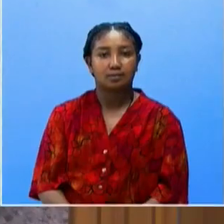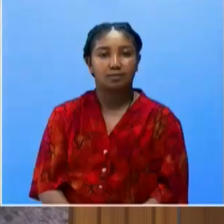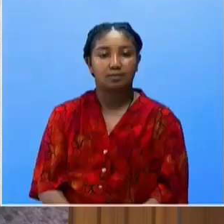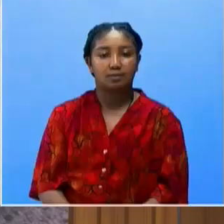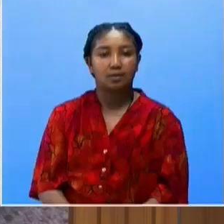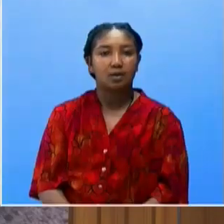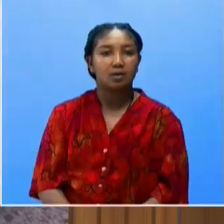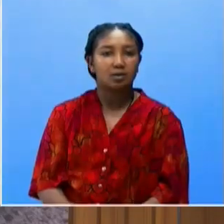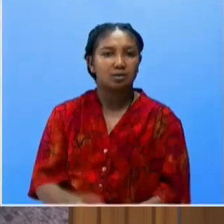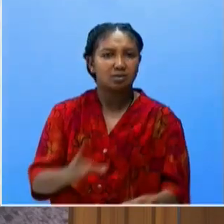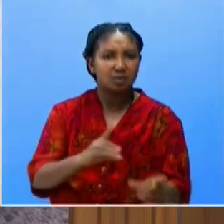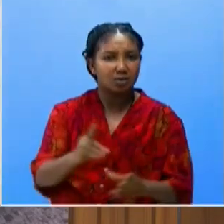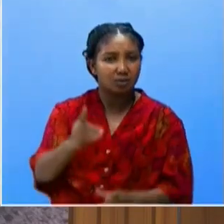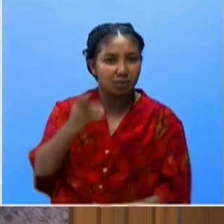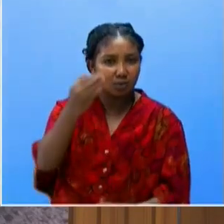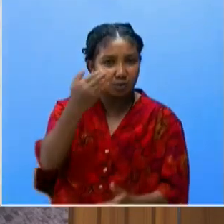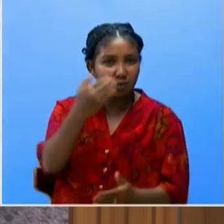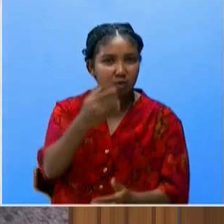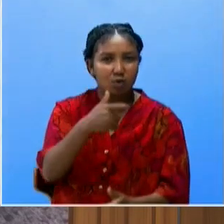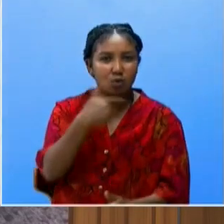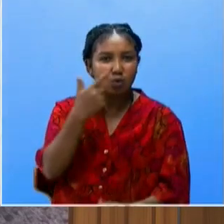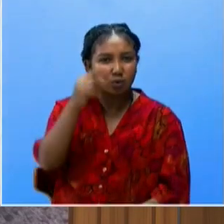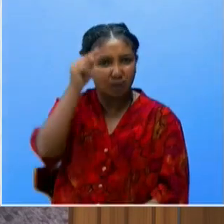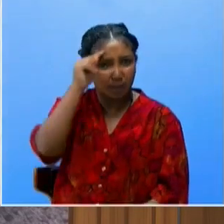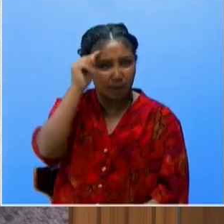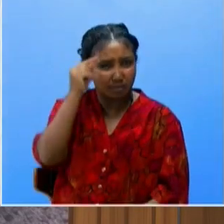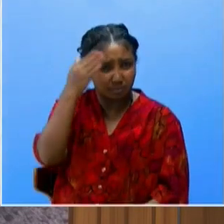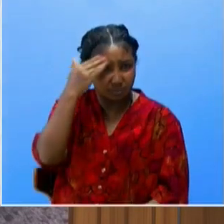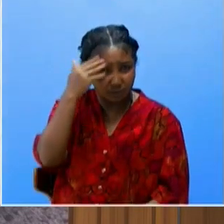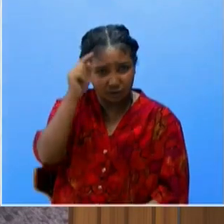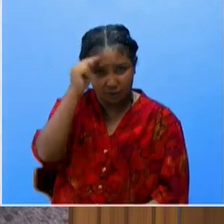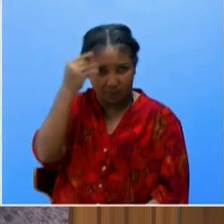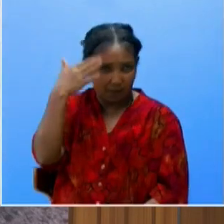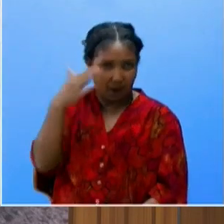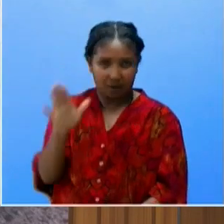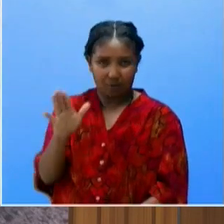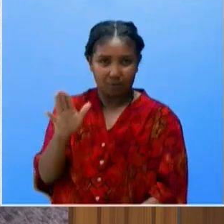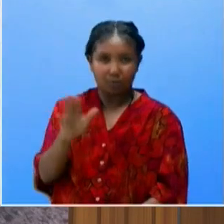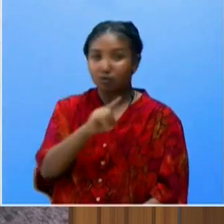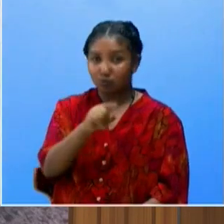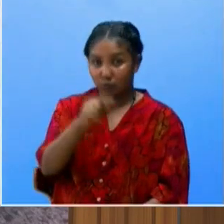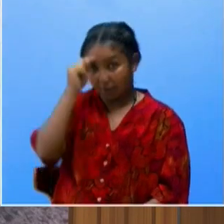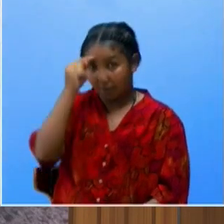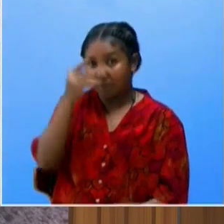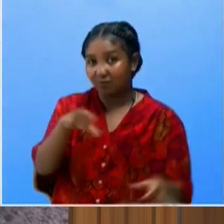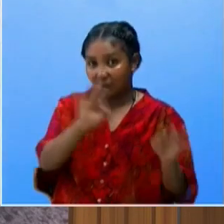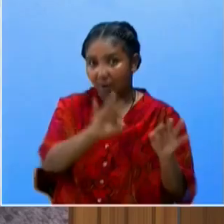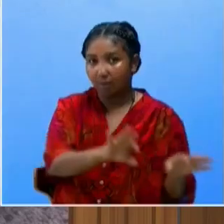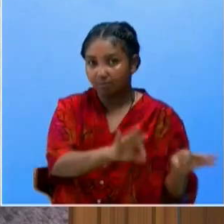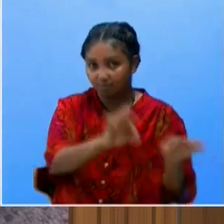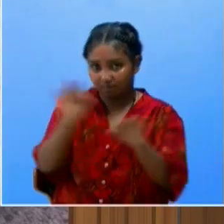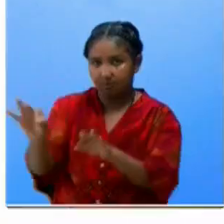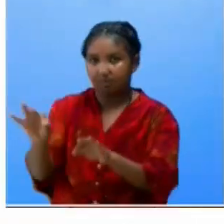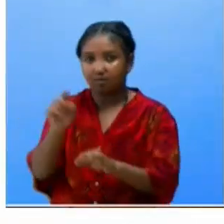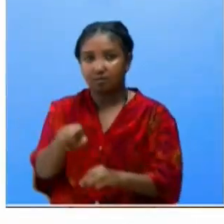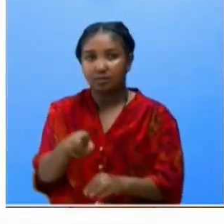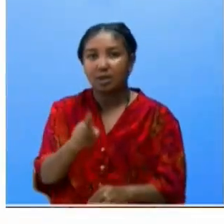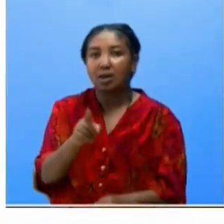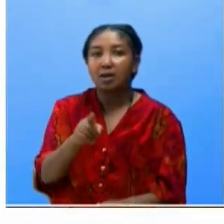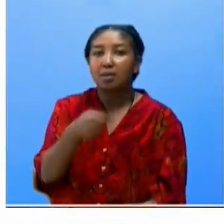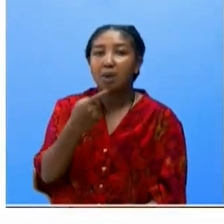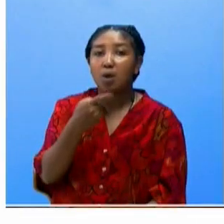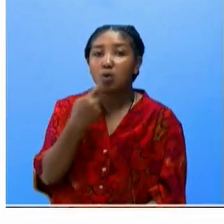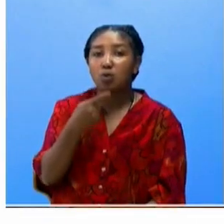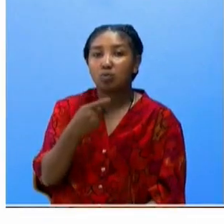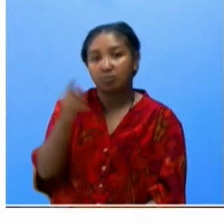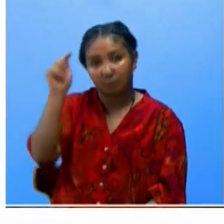Do you know what? Who Tamam is here? We don't know. So we can make it clearer. By whom?